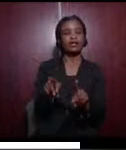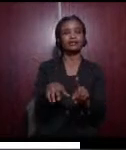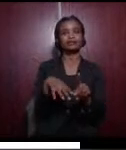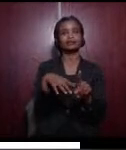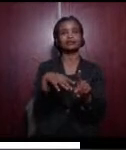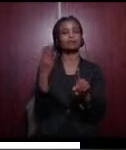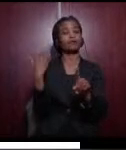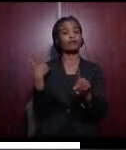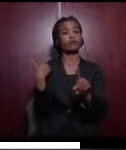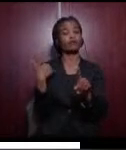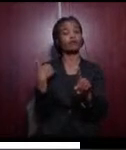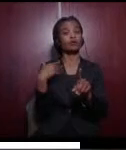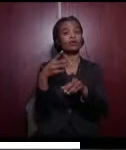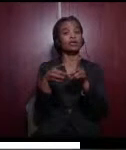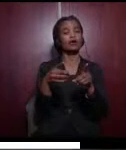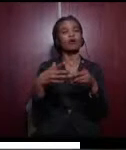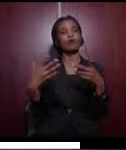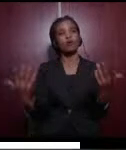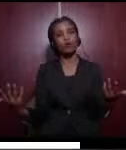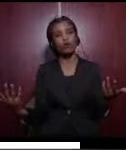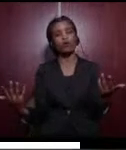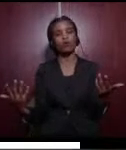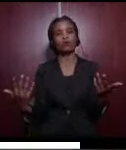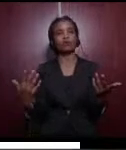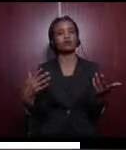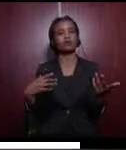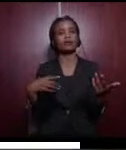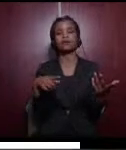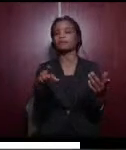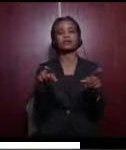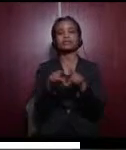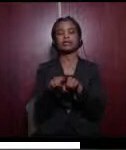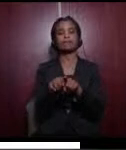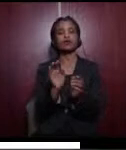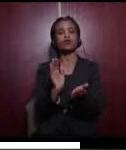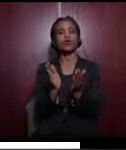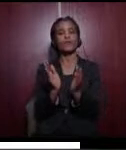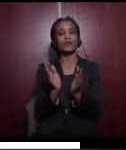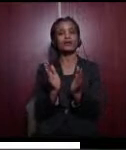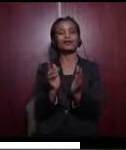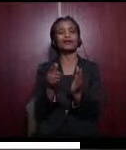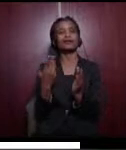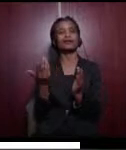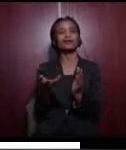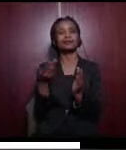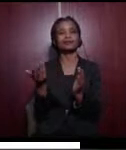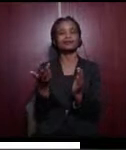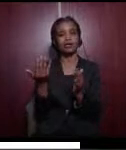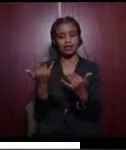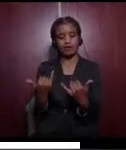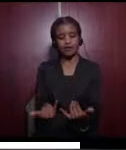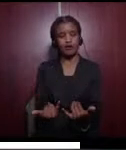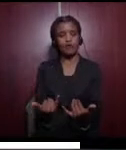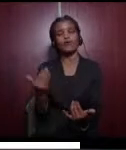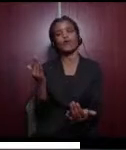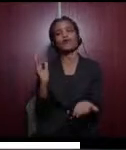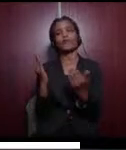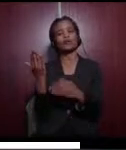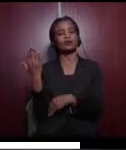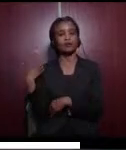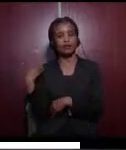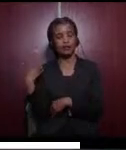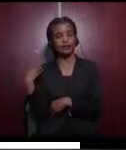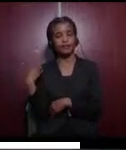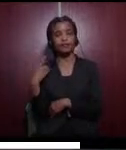as a victim of terrorism, might not be the same as what we define the refugee in our current days. So